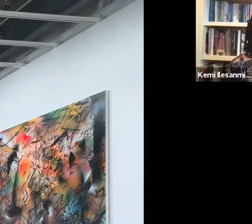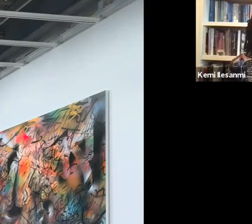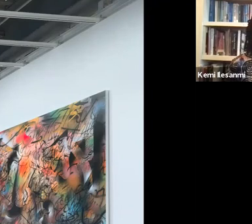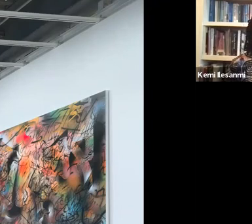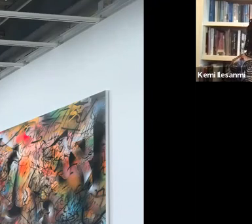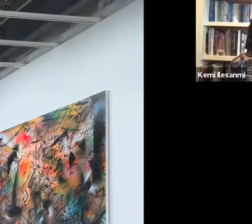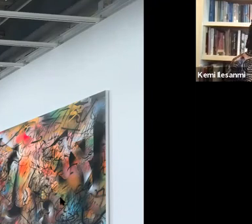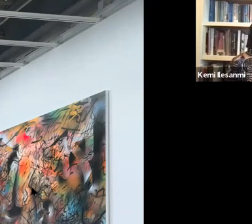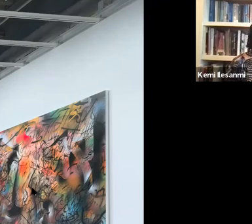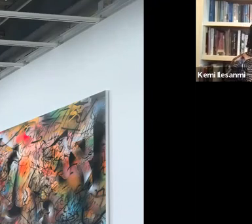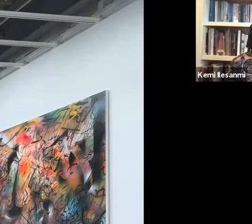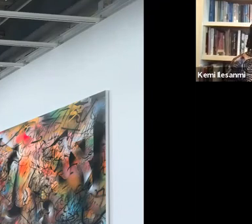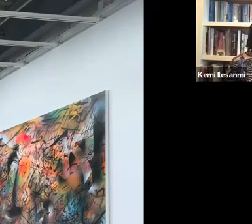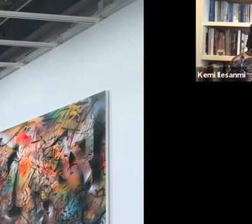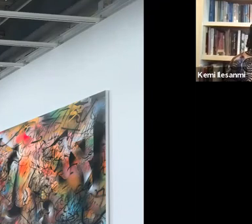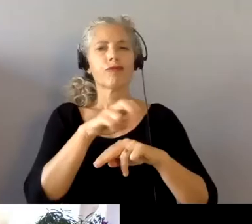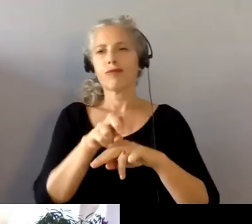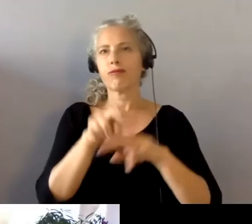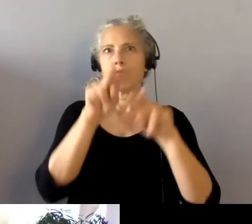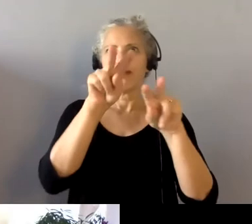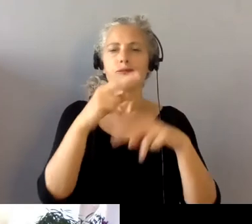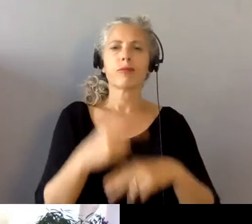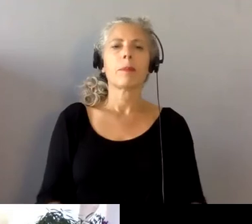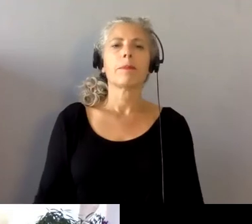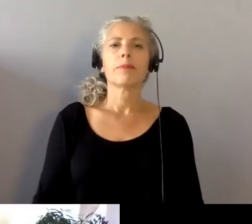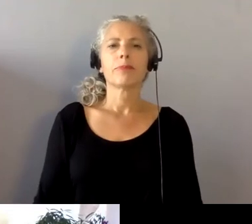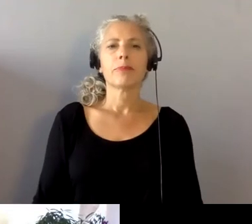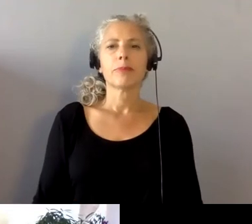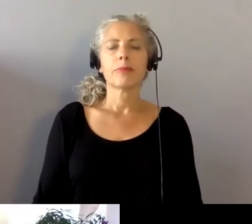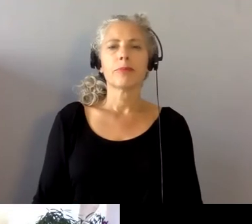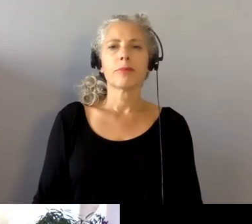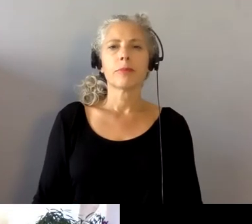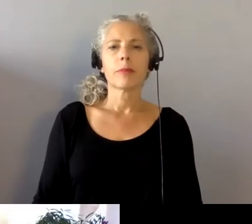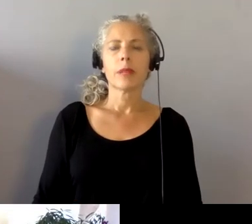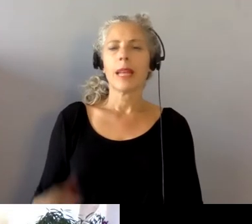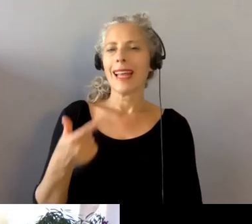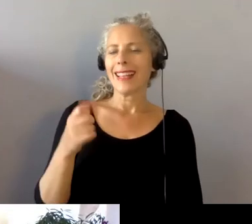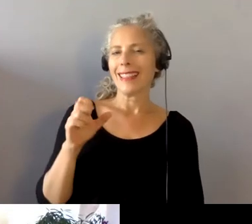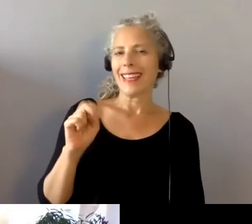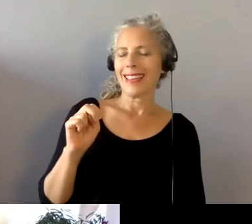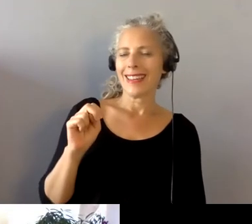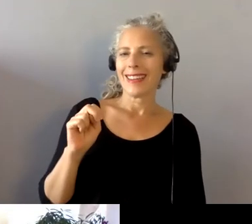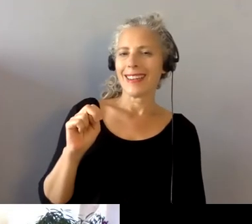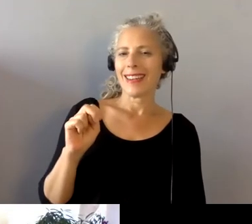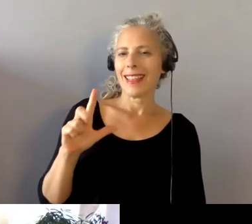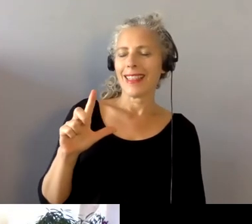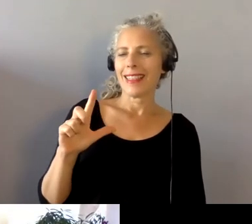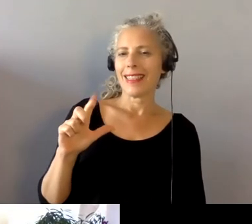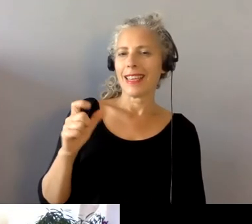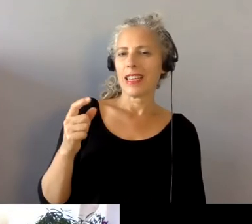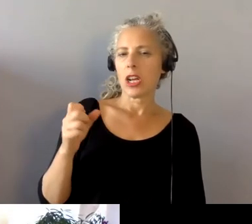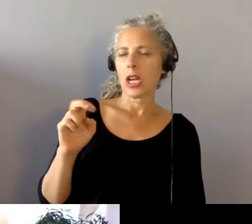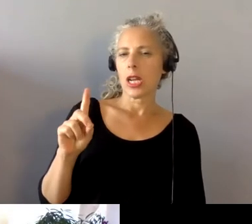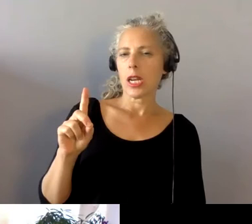between. So here is how the artist Glenn Ligon describes Julie's work and place in